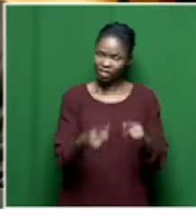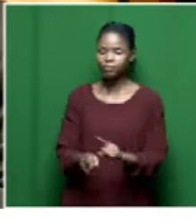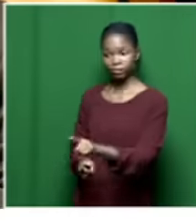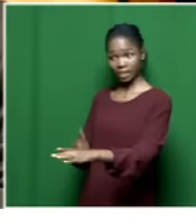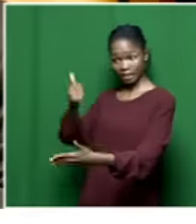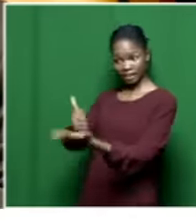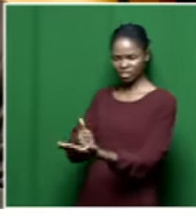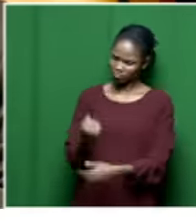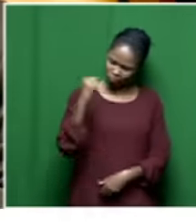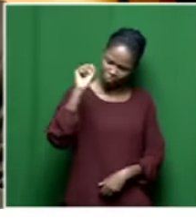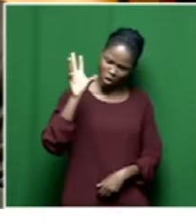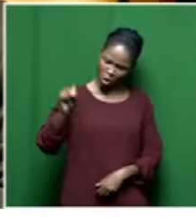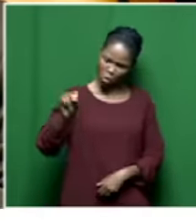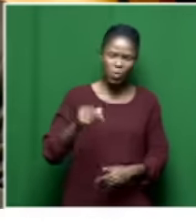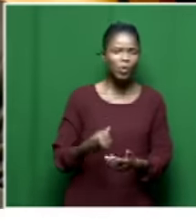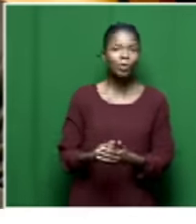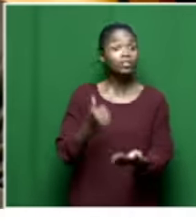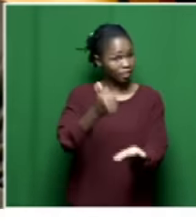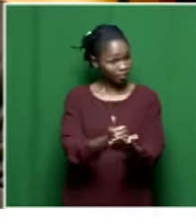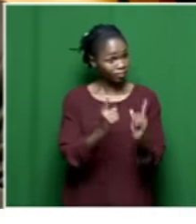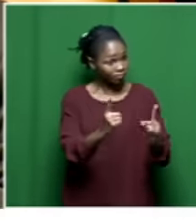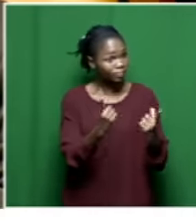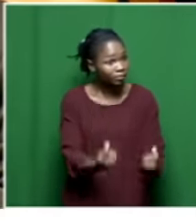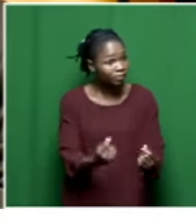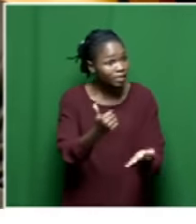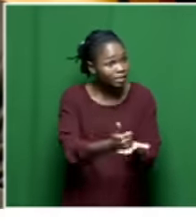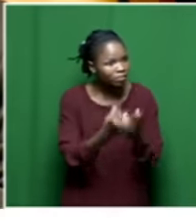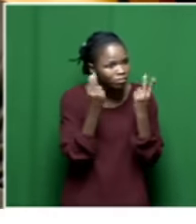seat. No. You are taking your seat.